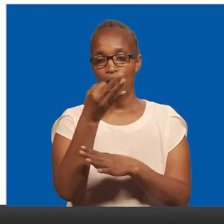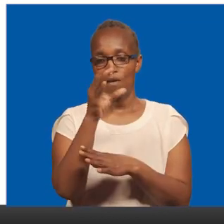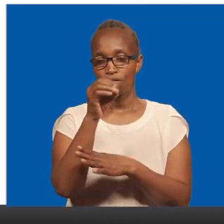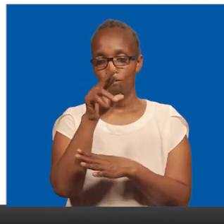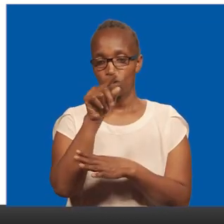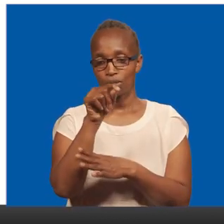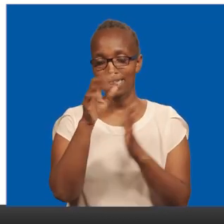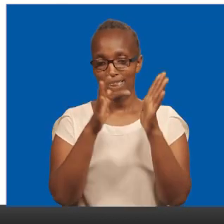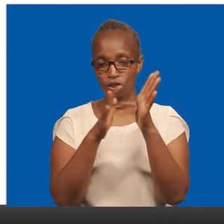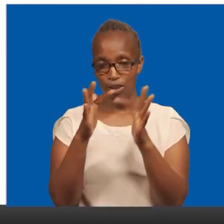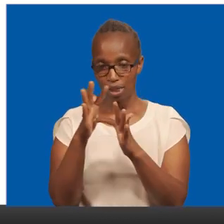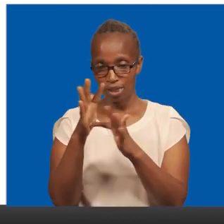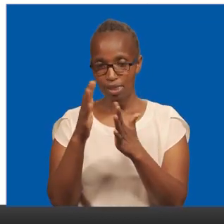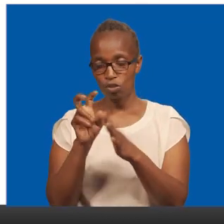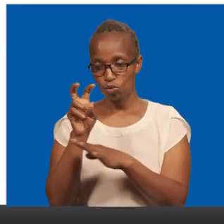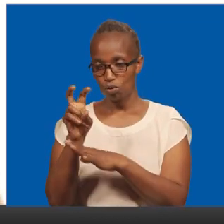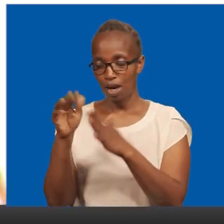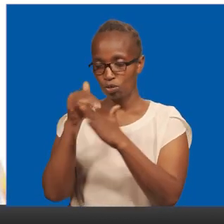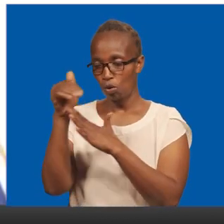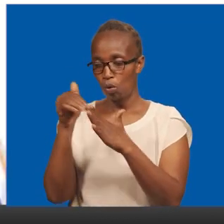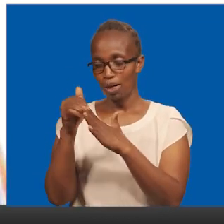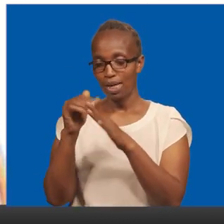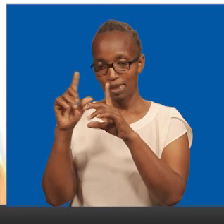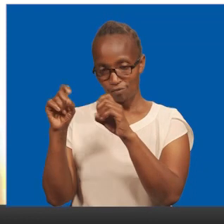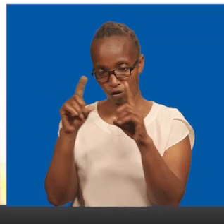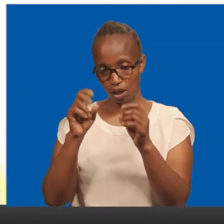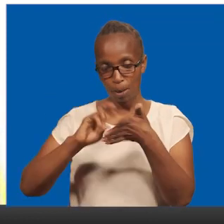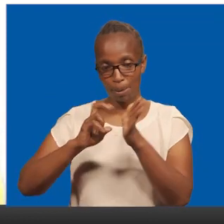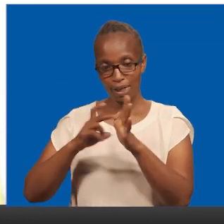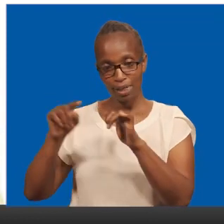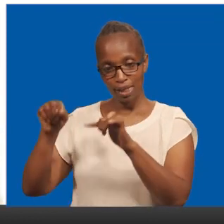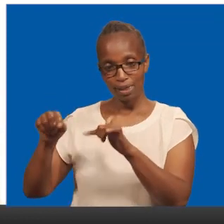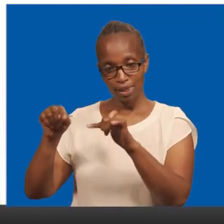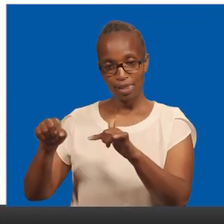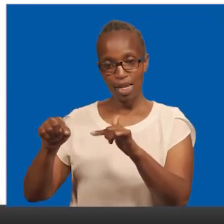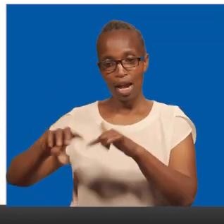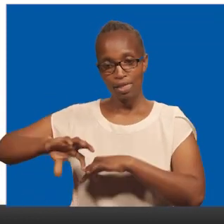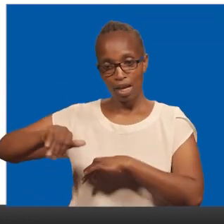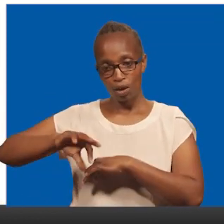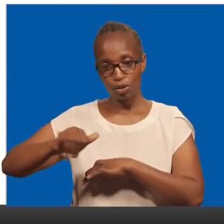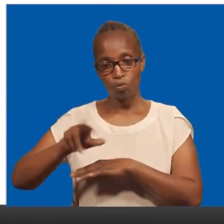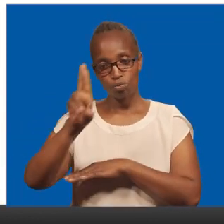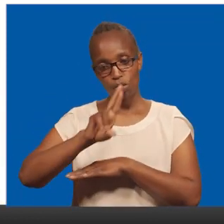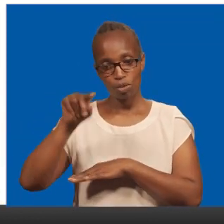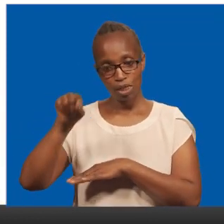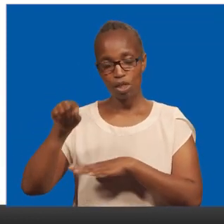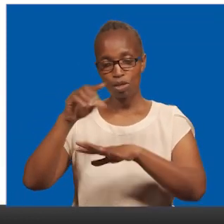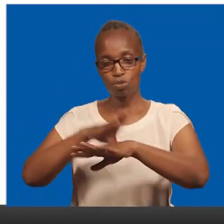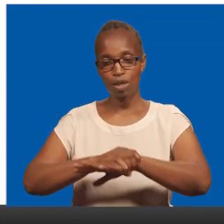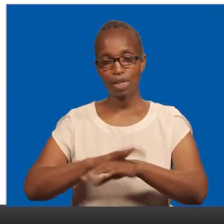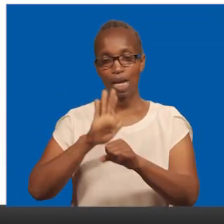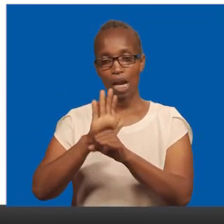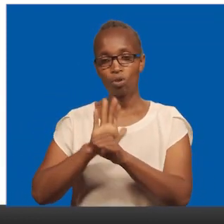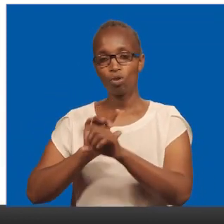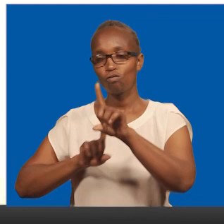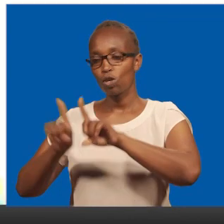heritage centers, muangalie Fort Jesus, tutembea Hall Park, muangalie beaches zetu. Kwa hivyo ni mwanzo sasa mbinu ambazo kama